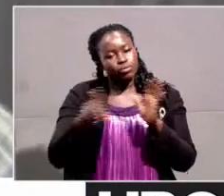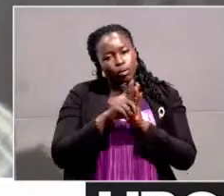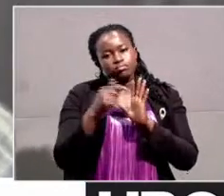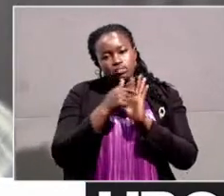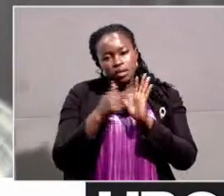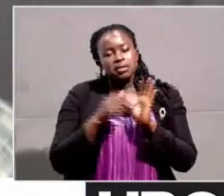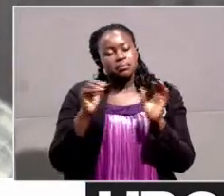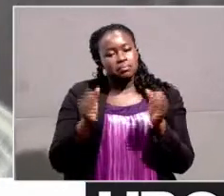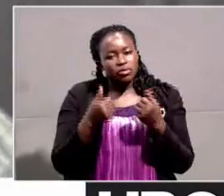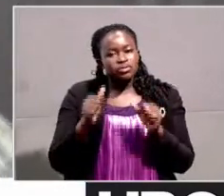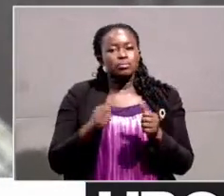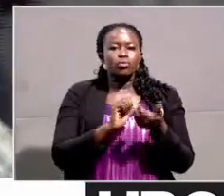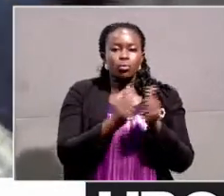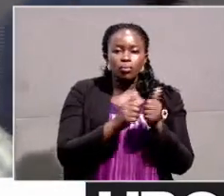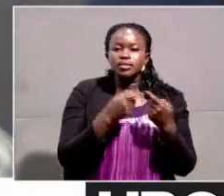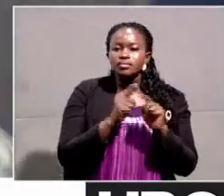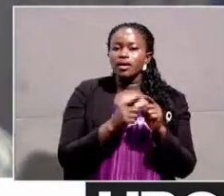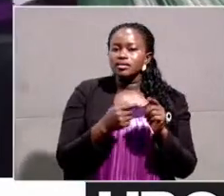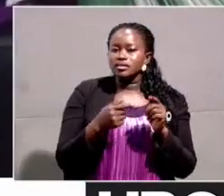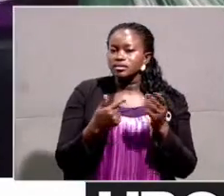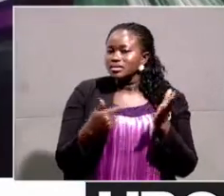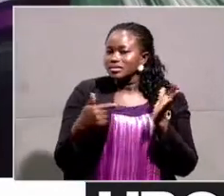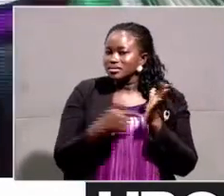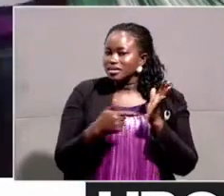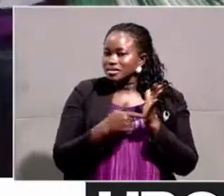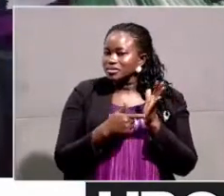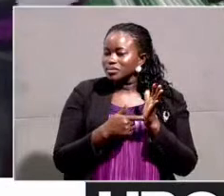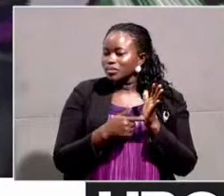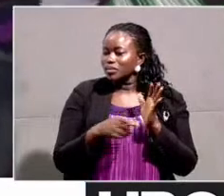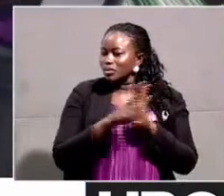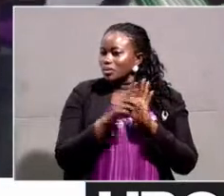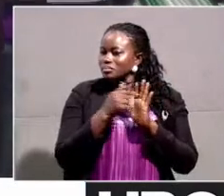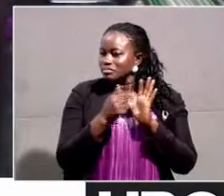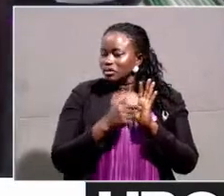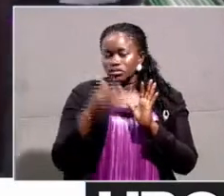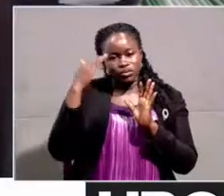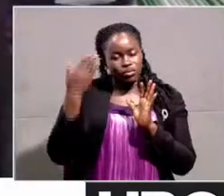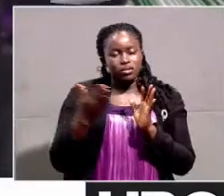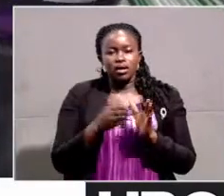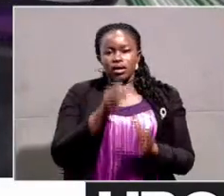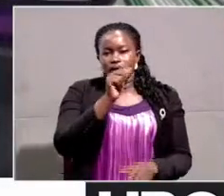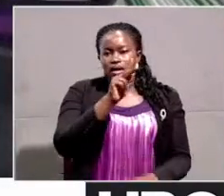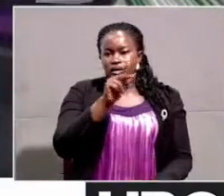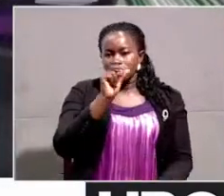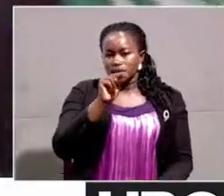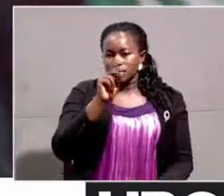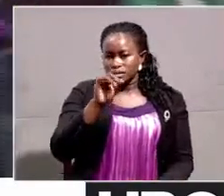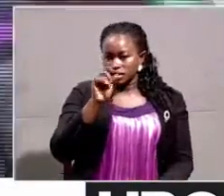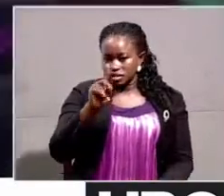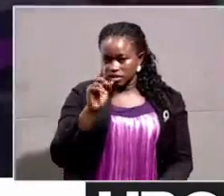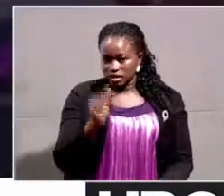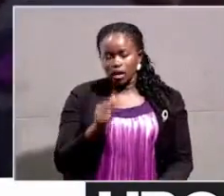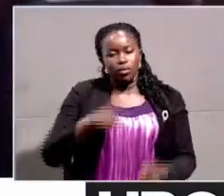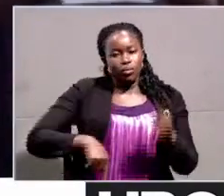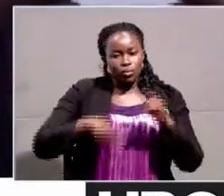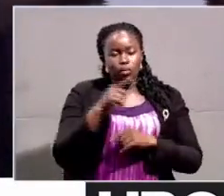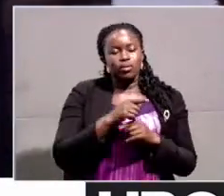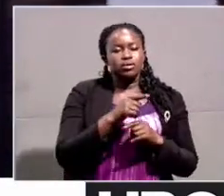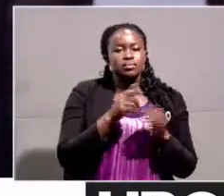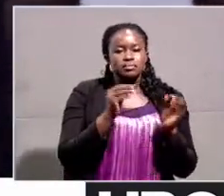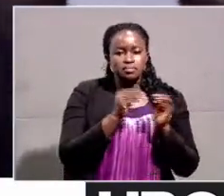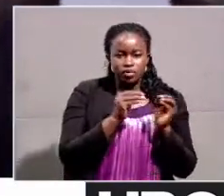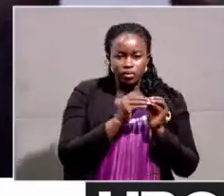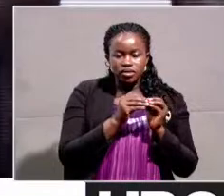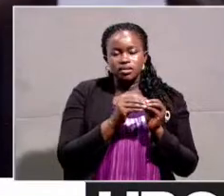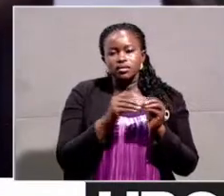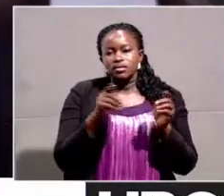knowing the technical regulations. I'm impressed to say. Ultimately, Elijah Akandinda won the boys under 8 category, while Doru Catherine